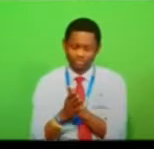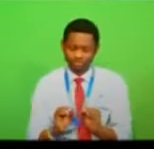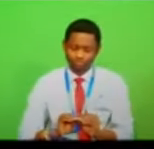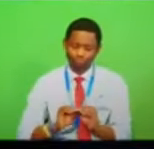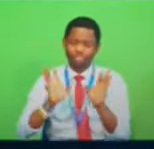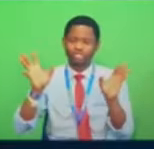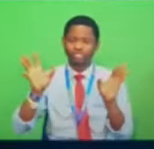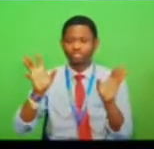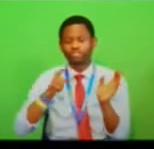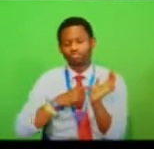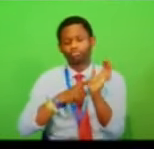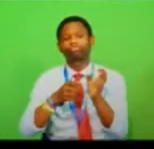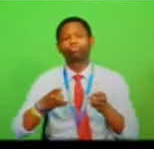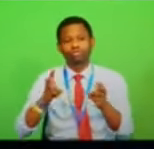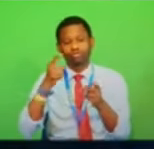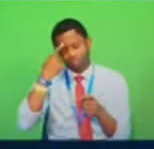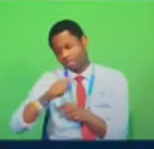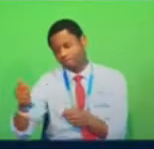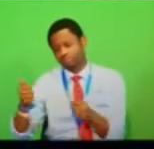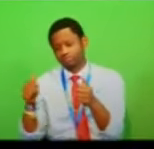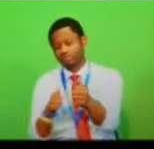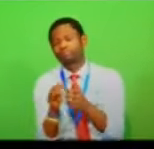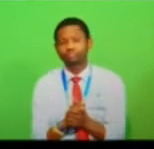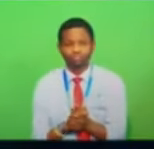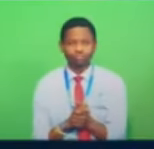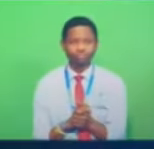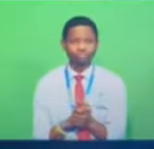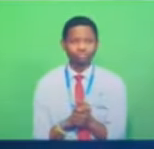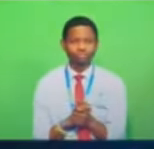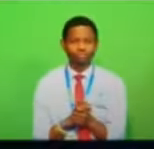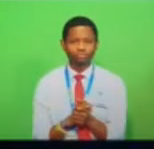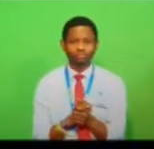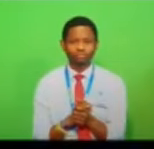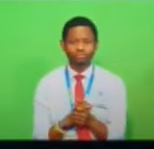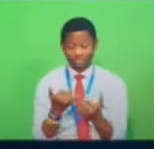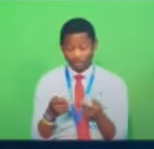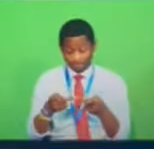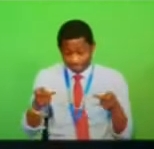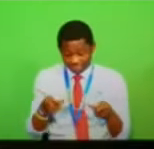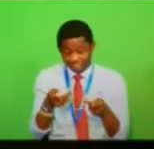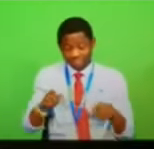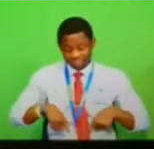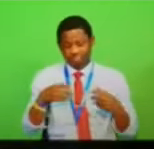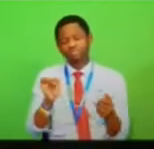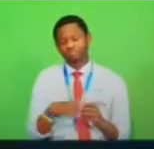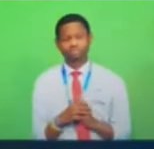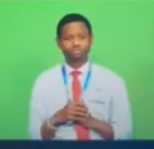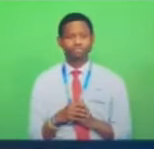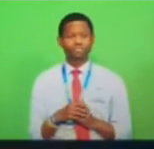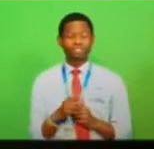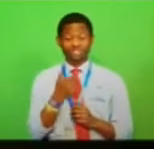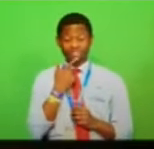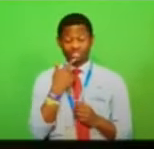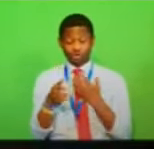bearer and one who shows the way. That is the world in which we have found ourselves. And I want to say that